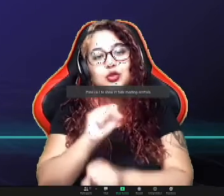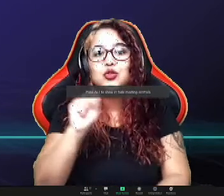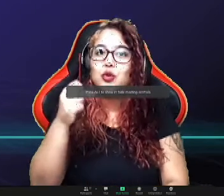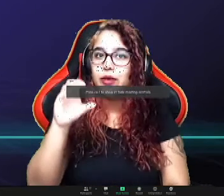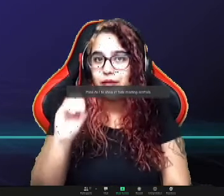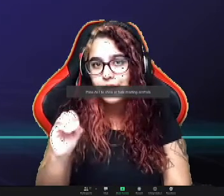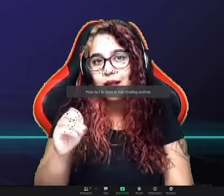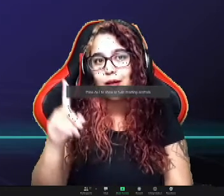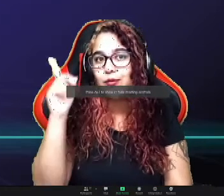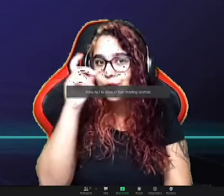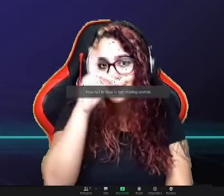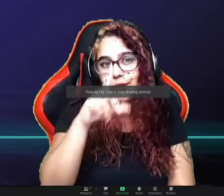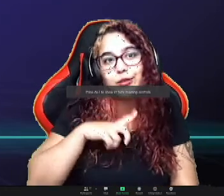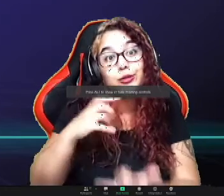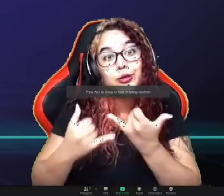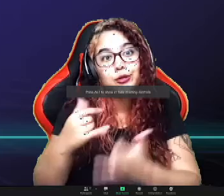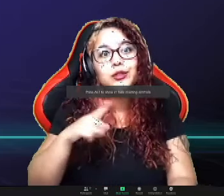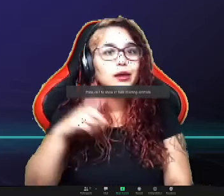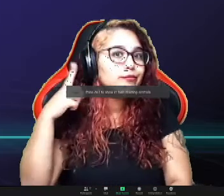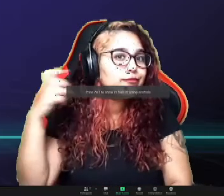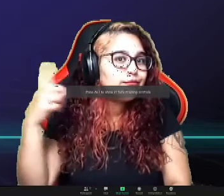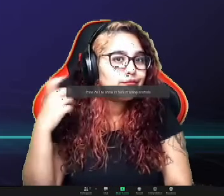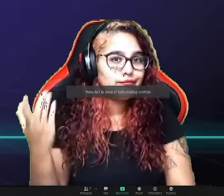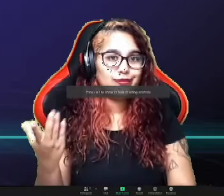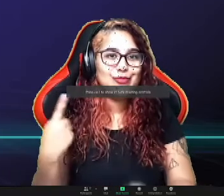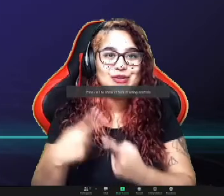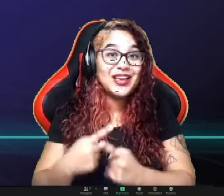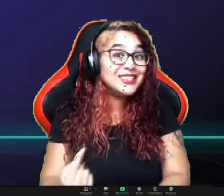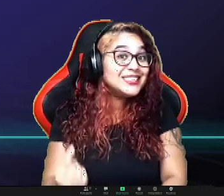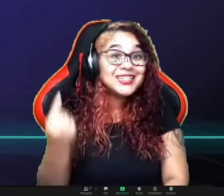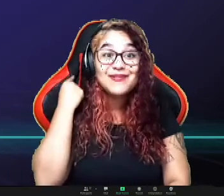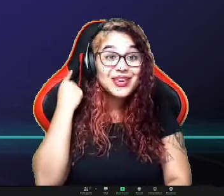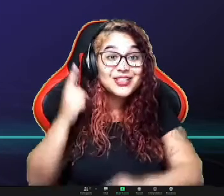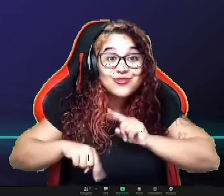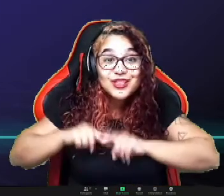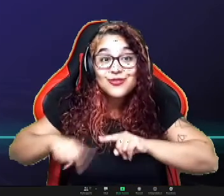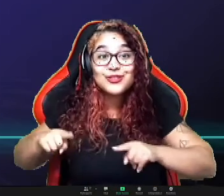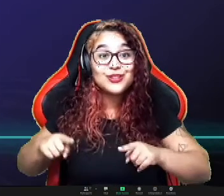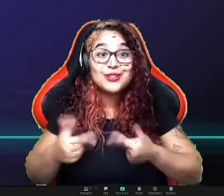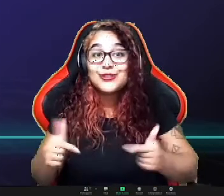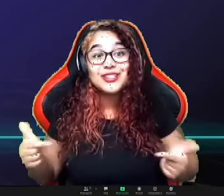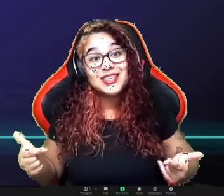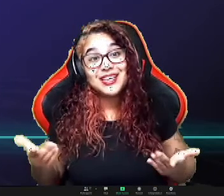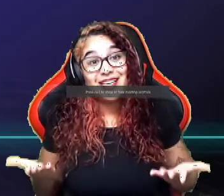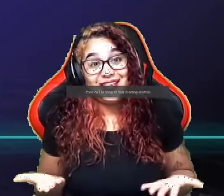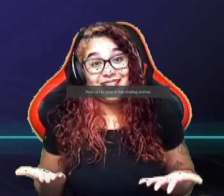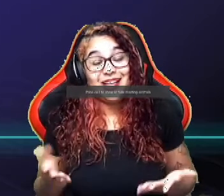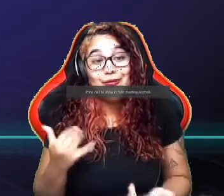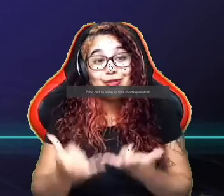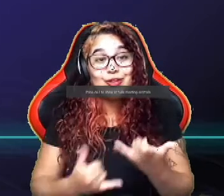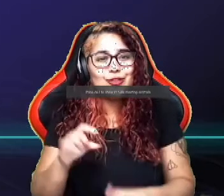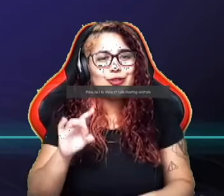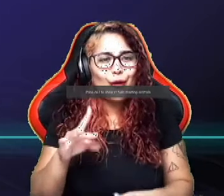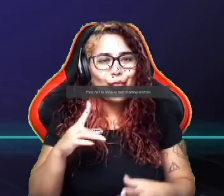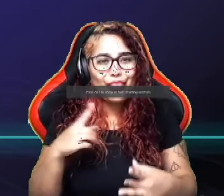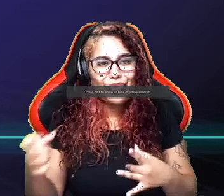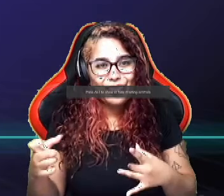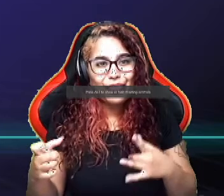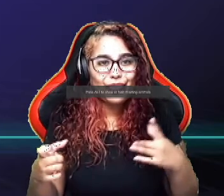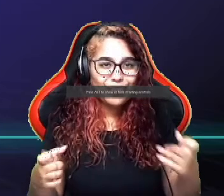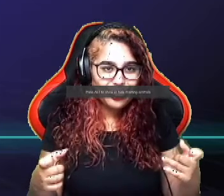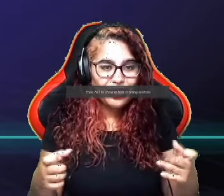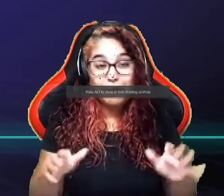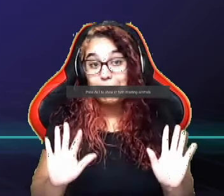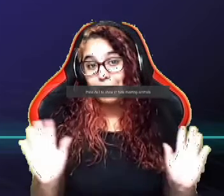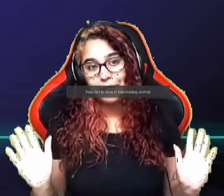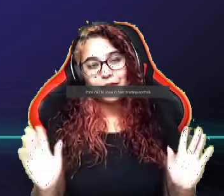80s, games rarely had sound because equipment had no sound. So the games had